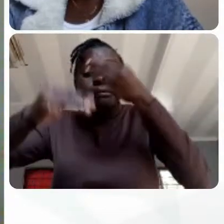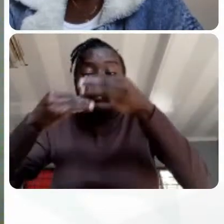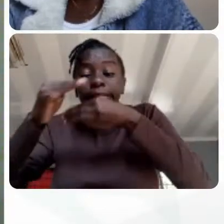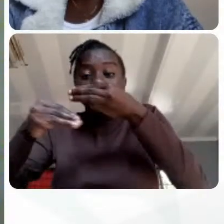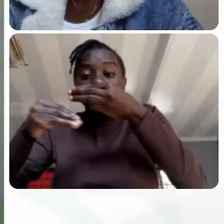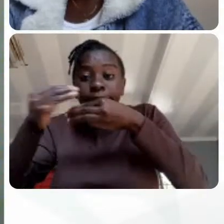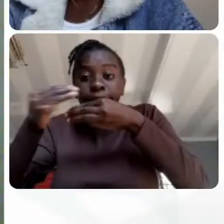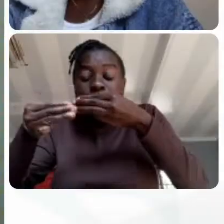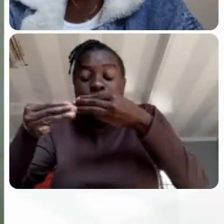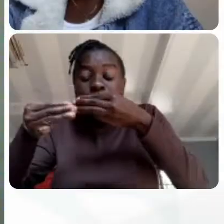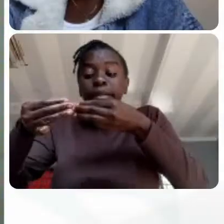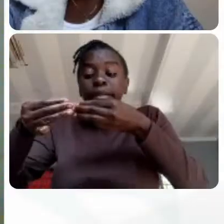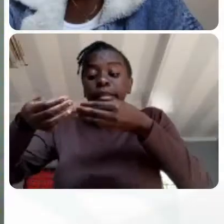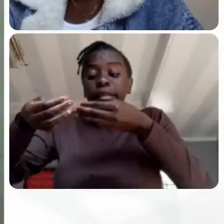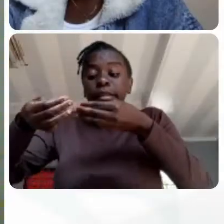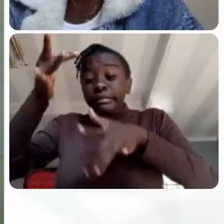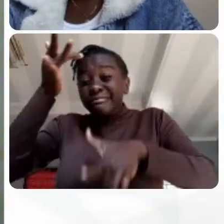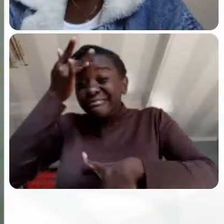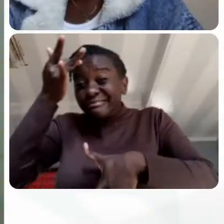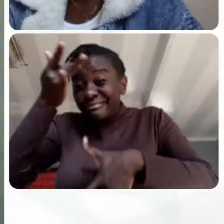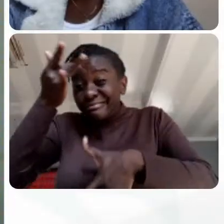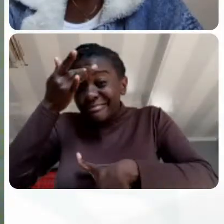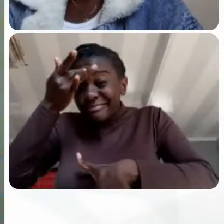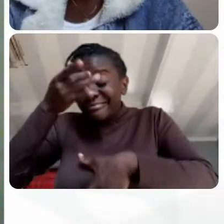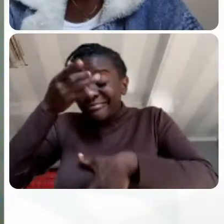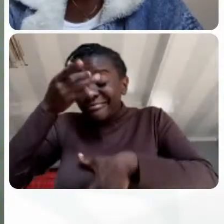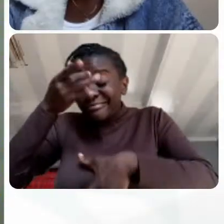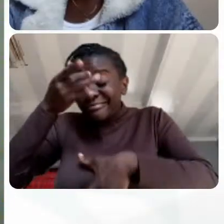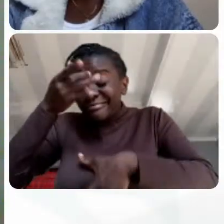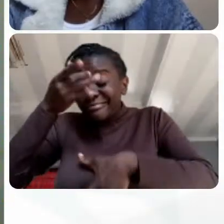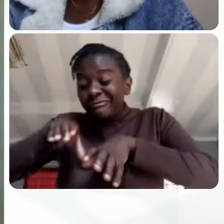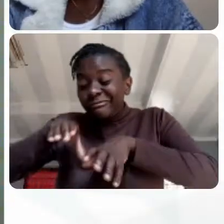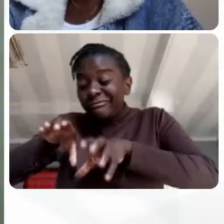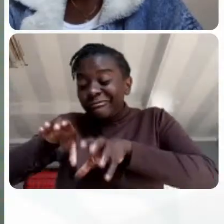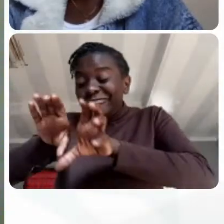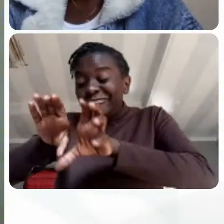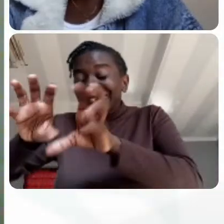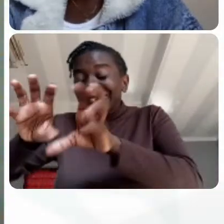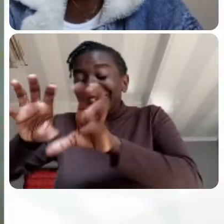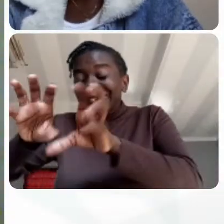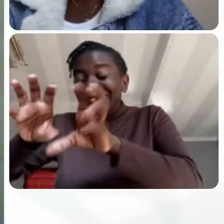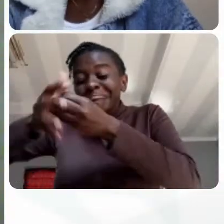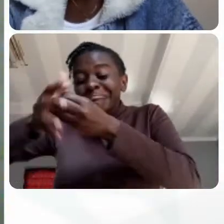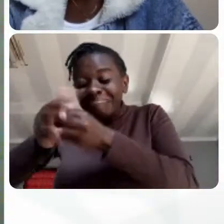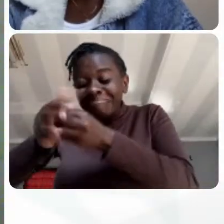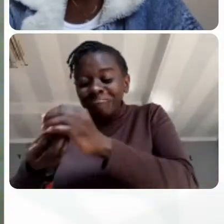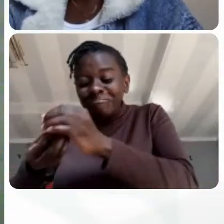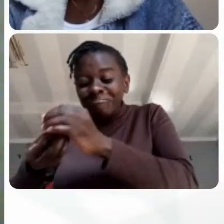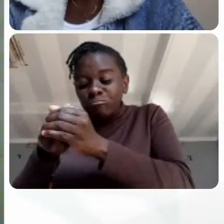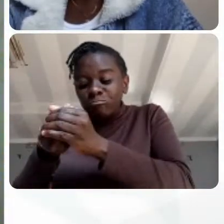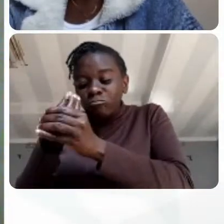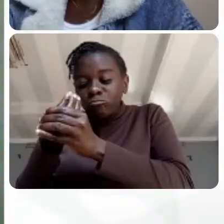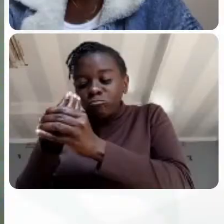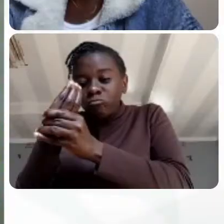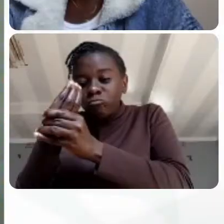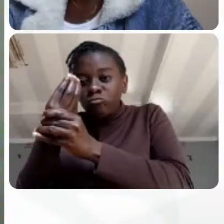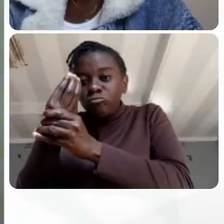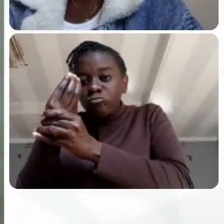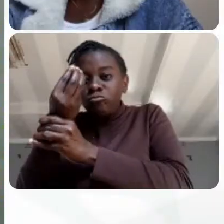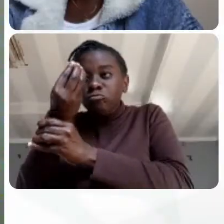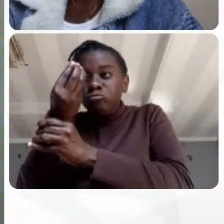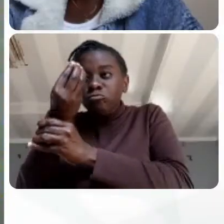be affected, your ovaries can be affected as well. Then eventually you can have challenges in